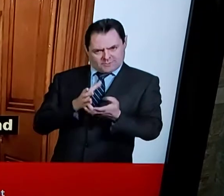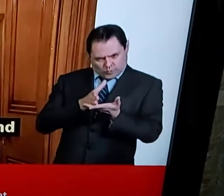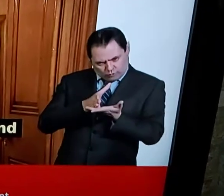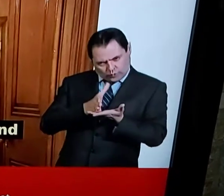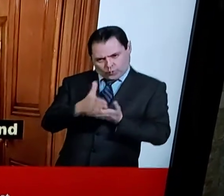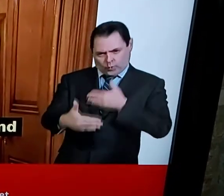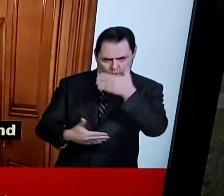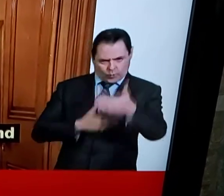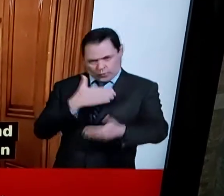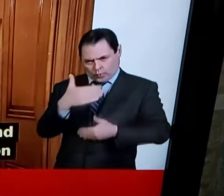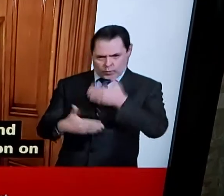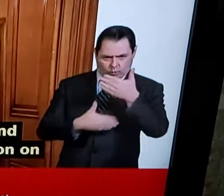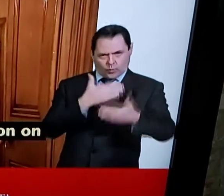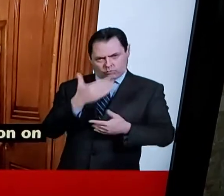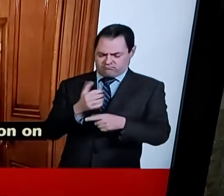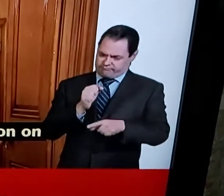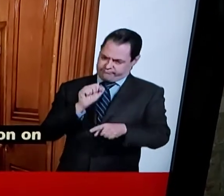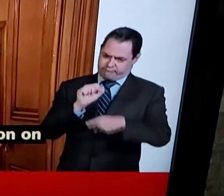coronavirus.